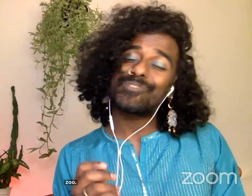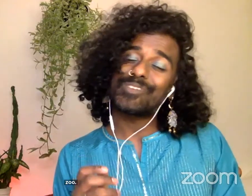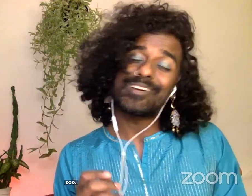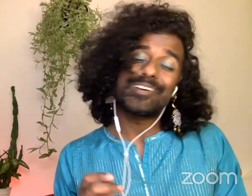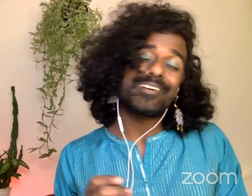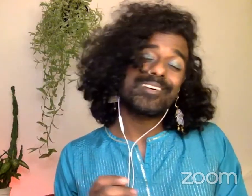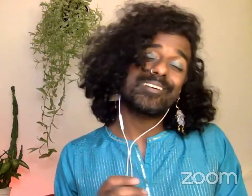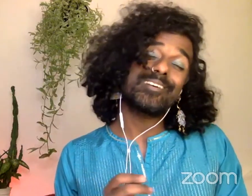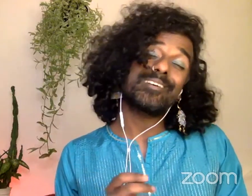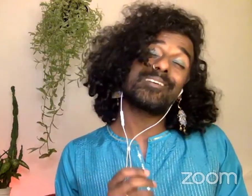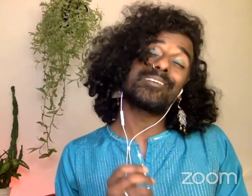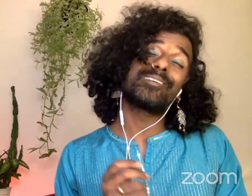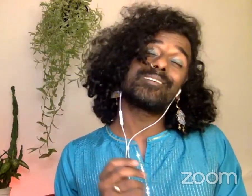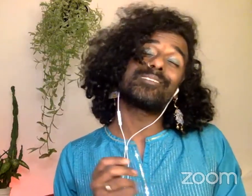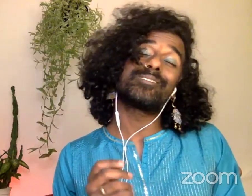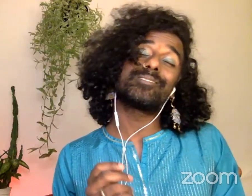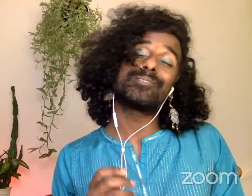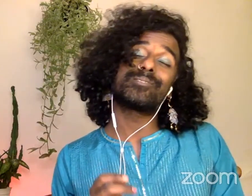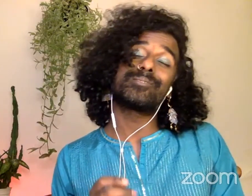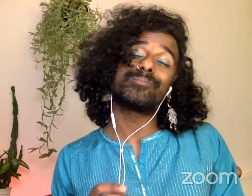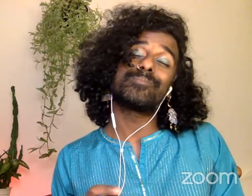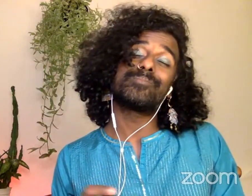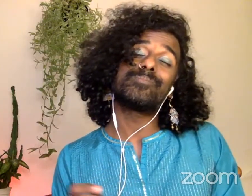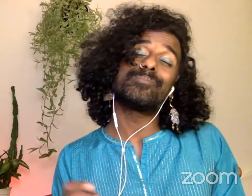zoom, fun,